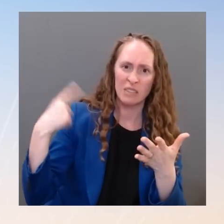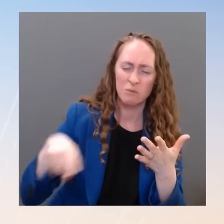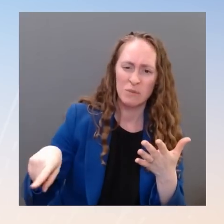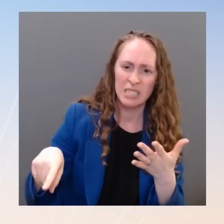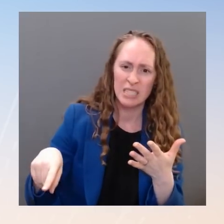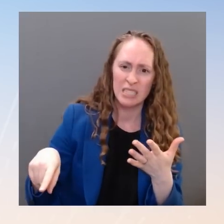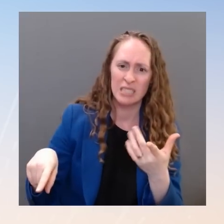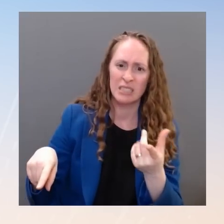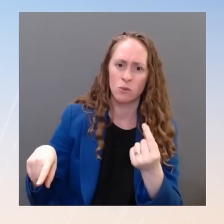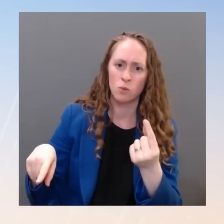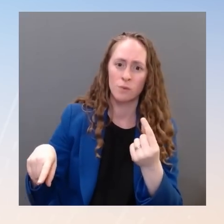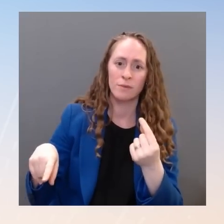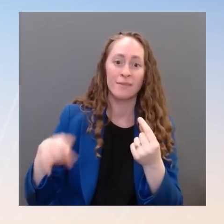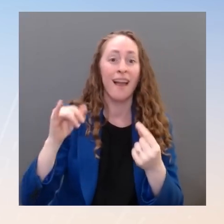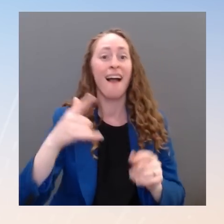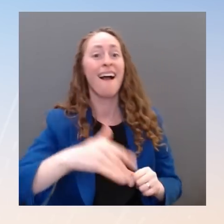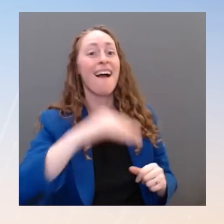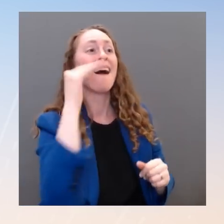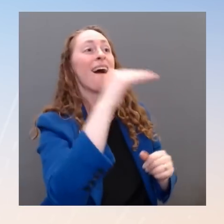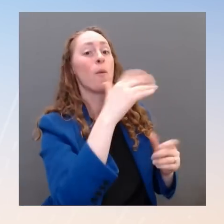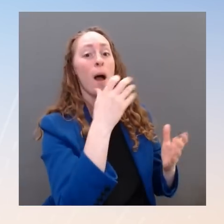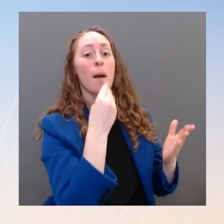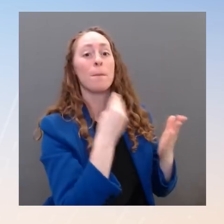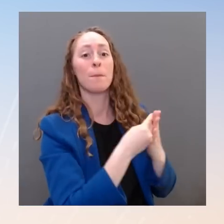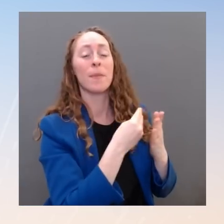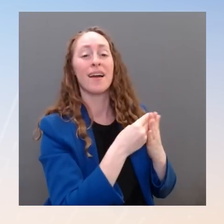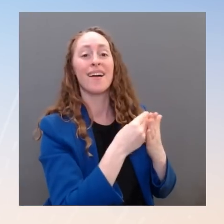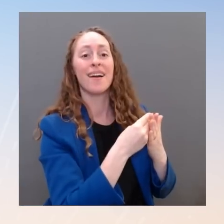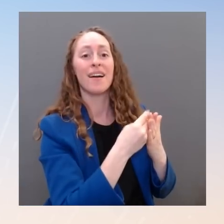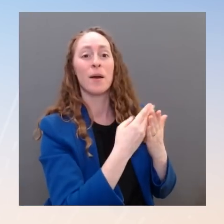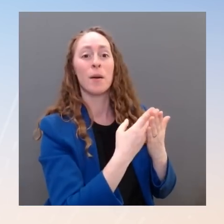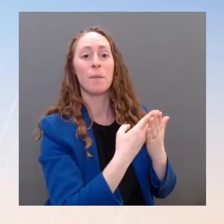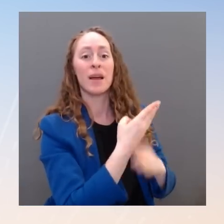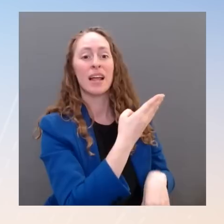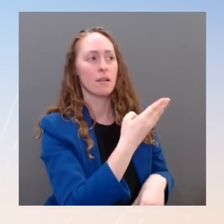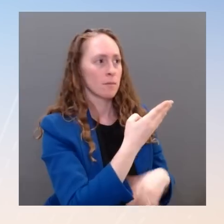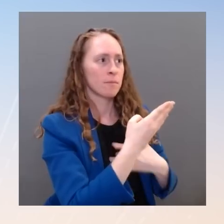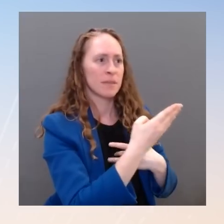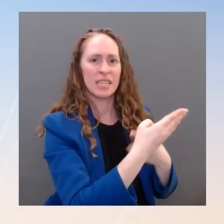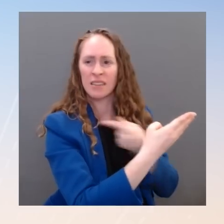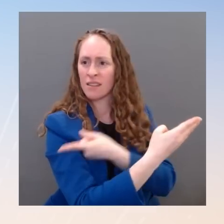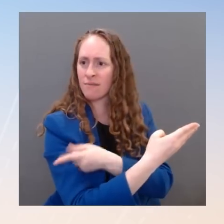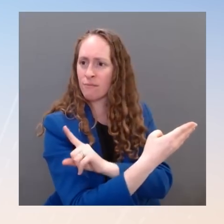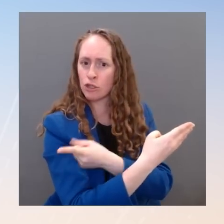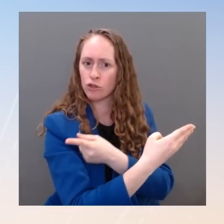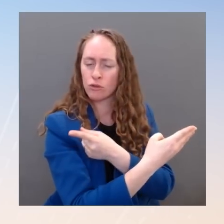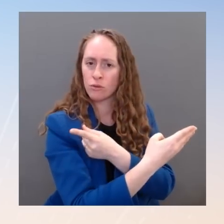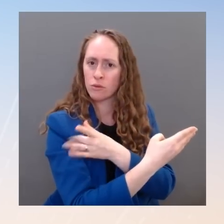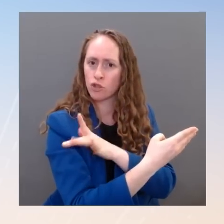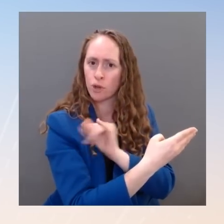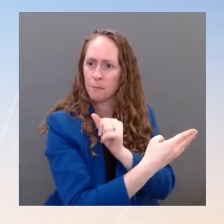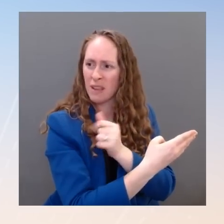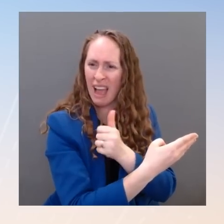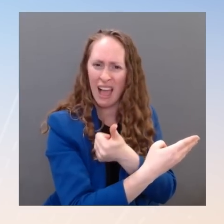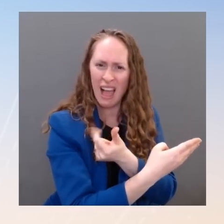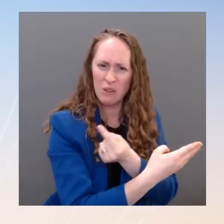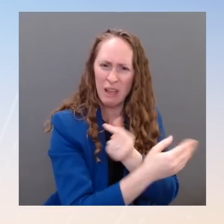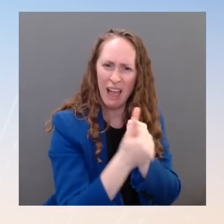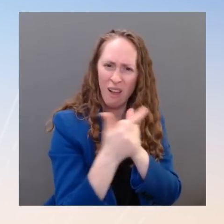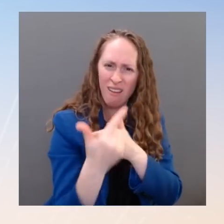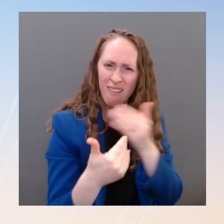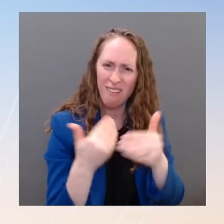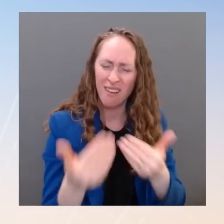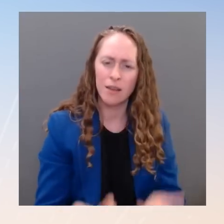it forward and sent it up to the Hill, a lot of the work is happening behind the scenes, engagement with our legislative team, Steve Ricchetti, Louisa